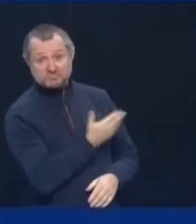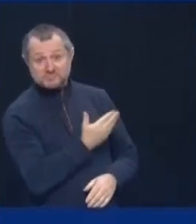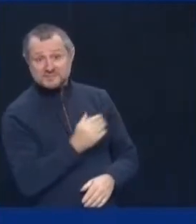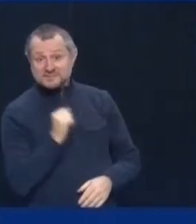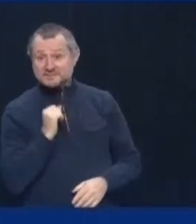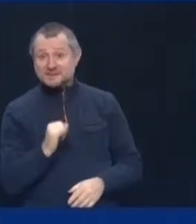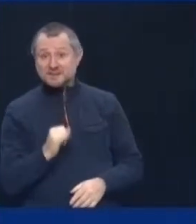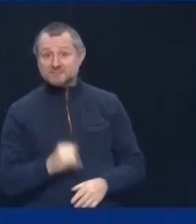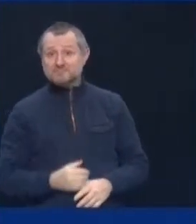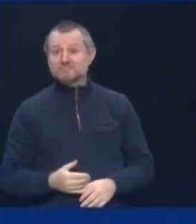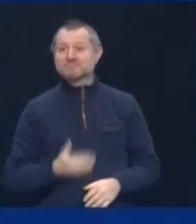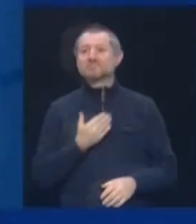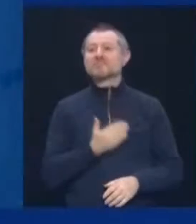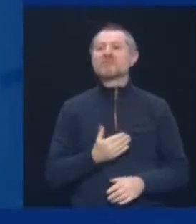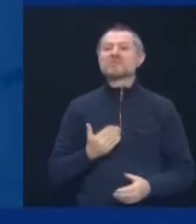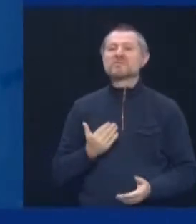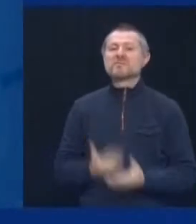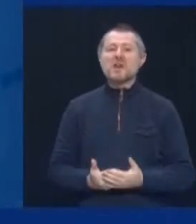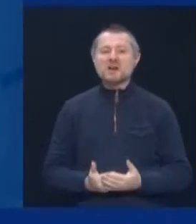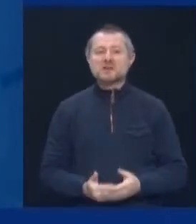the fact, Paul.